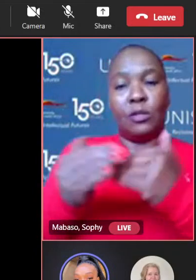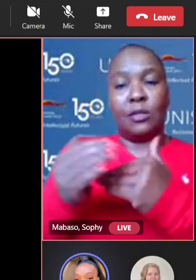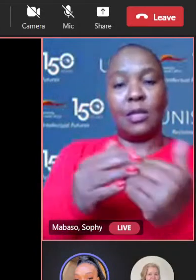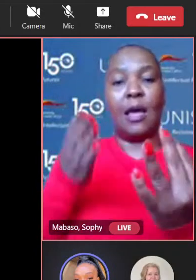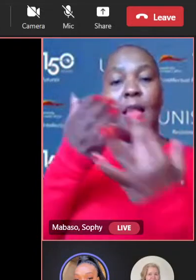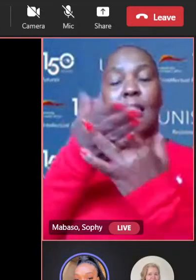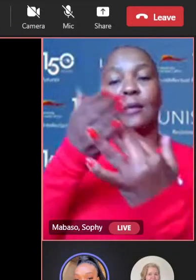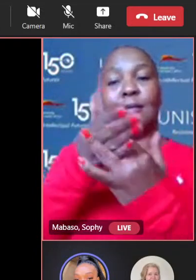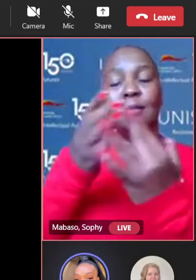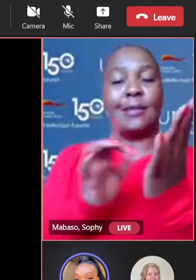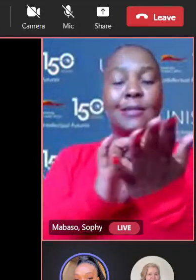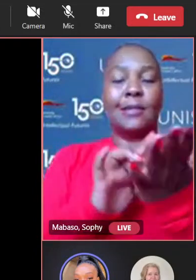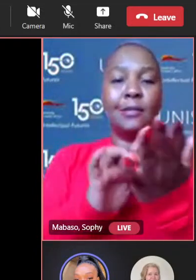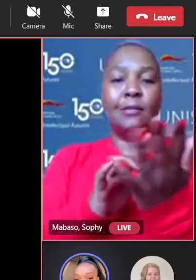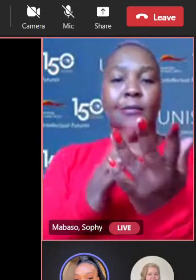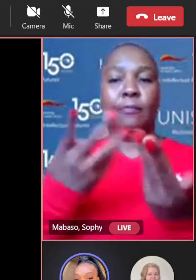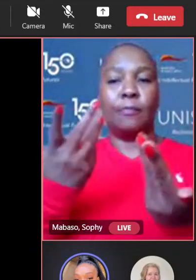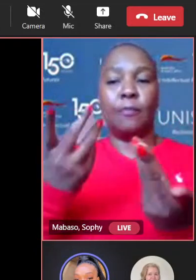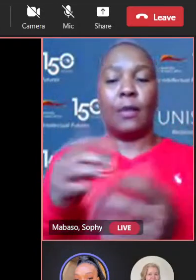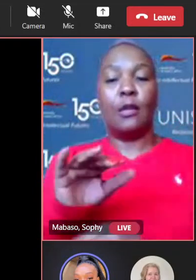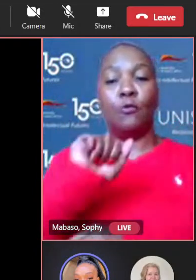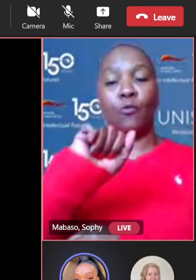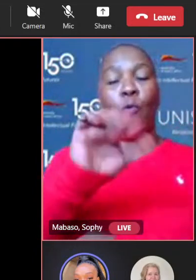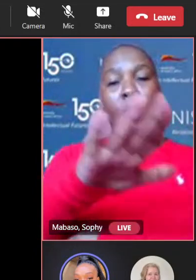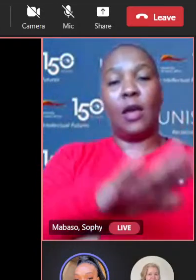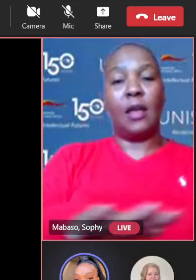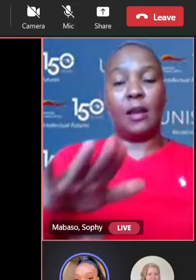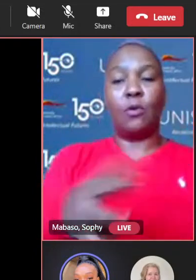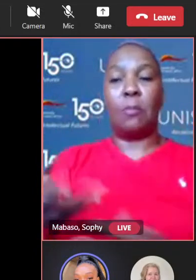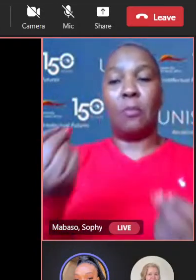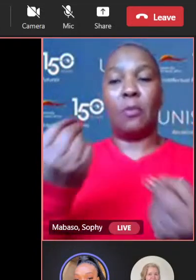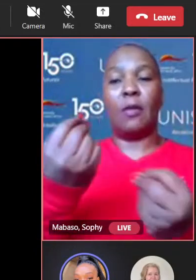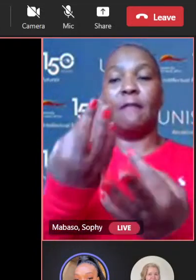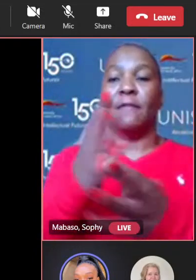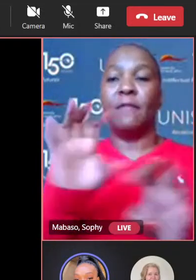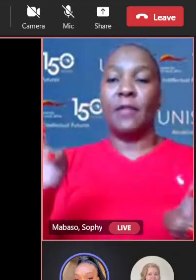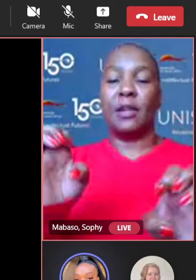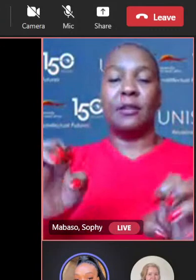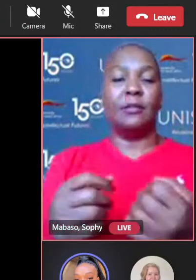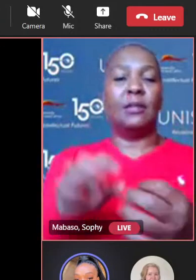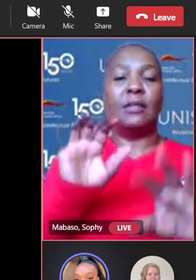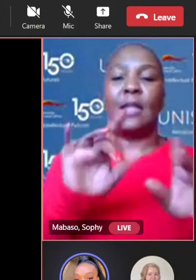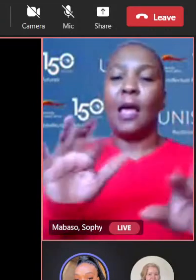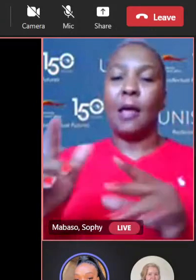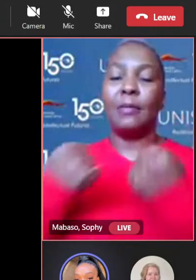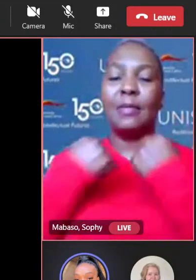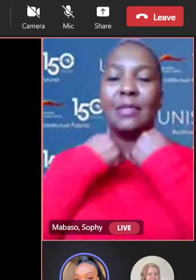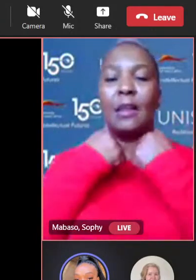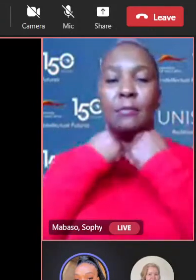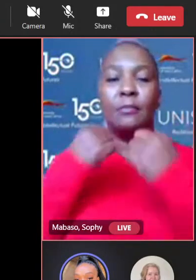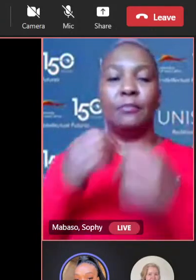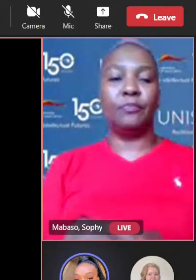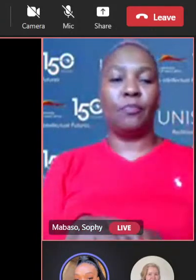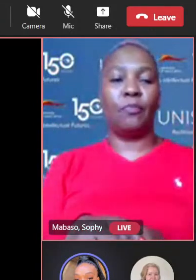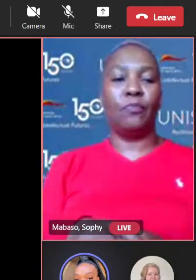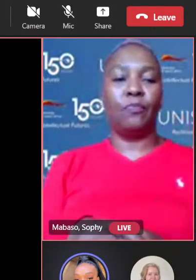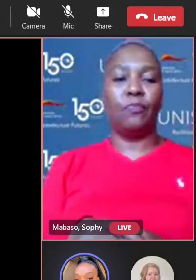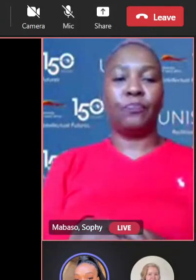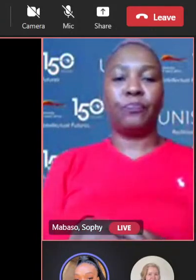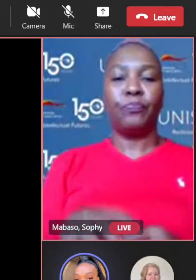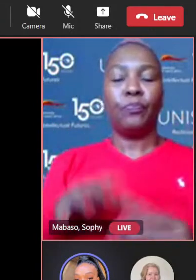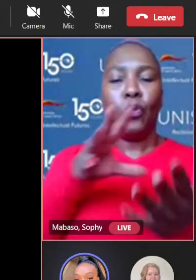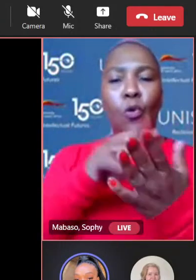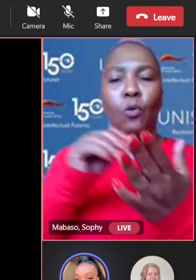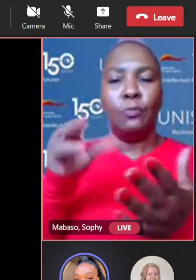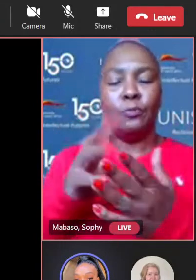area, and then you can have free internet access. You can type assignments. We have photocopies at a free